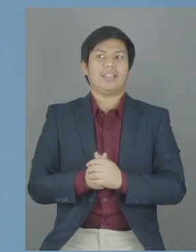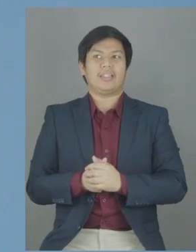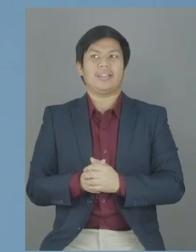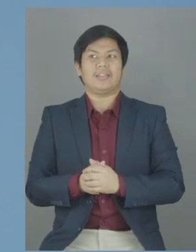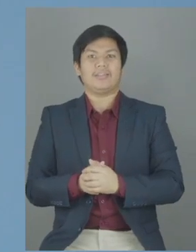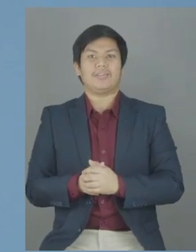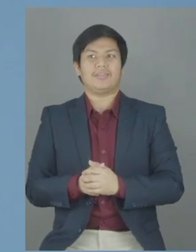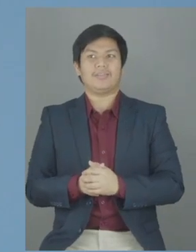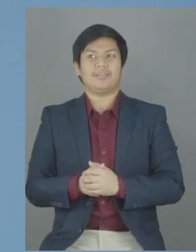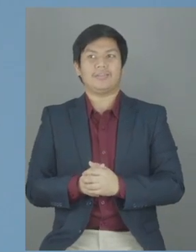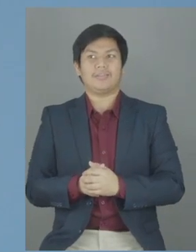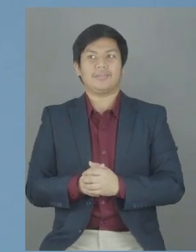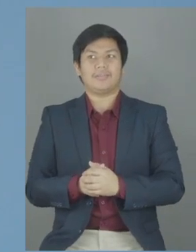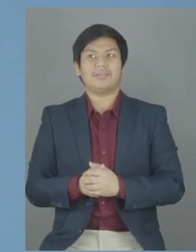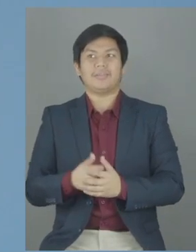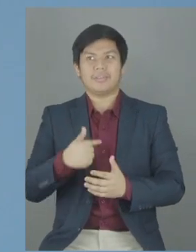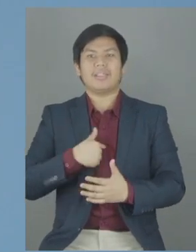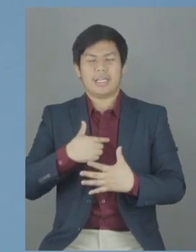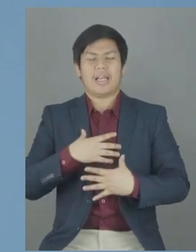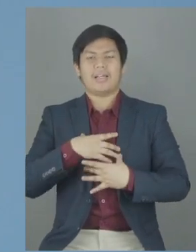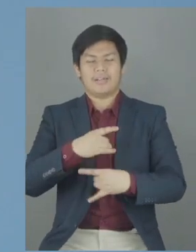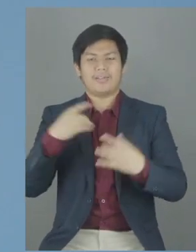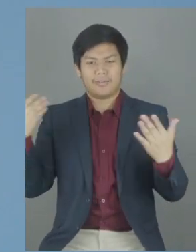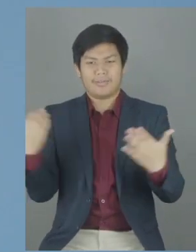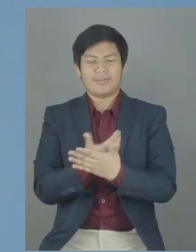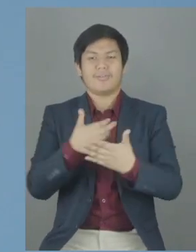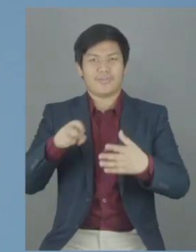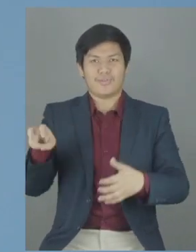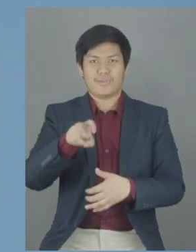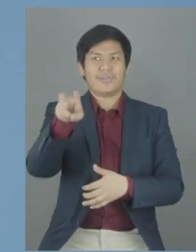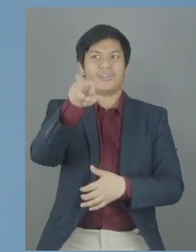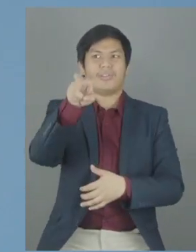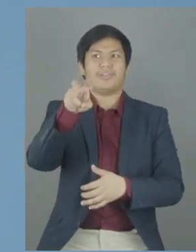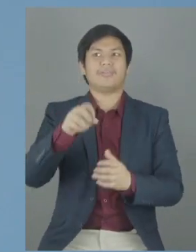end. I want a new journey.